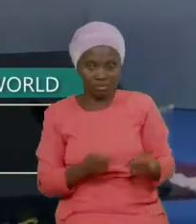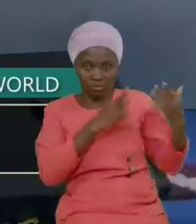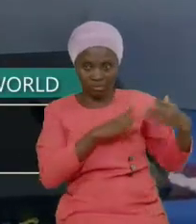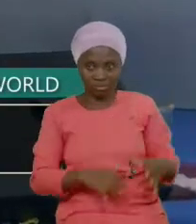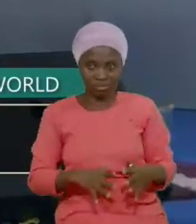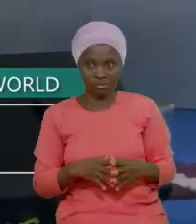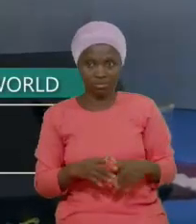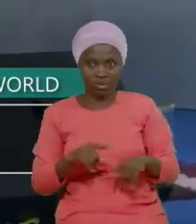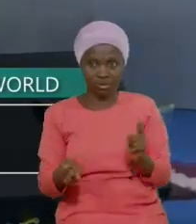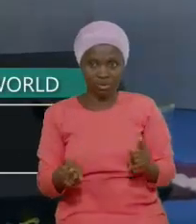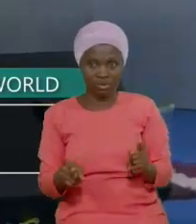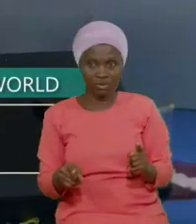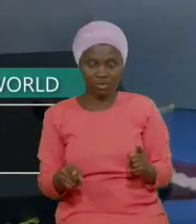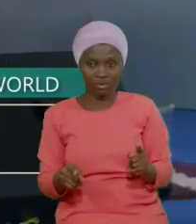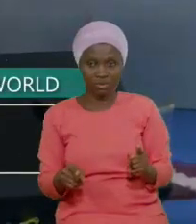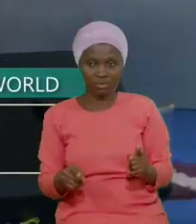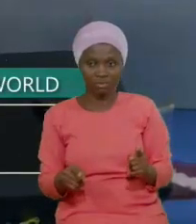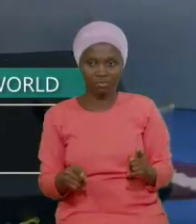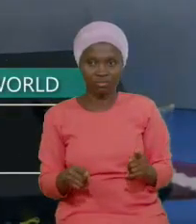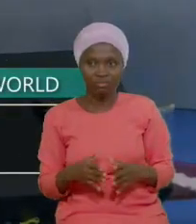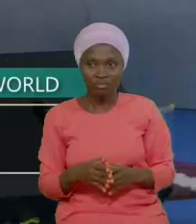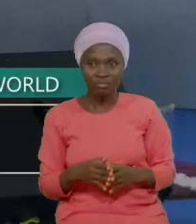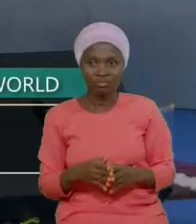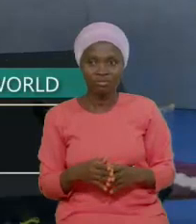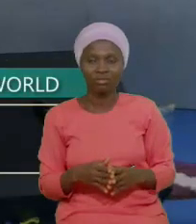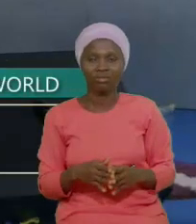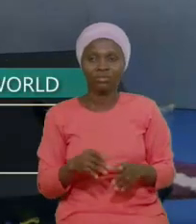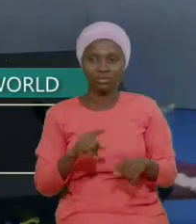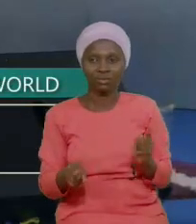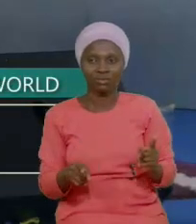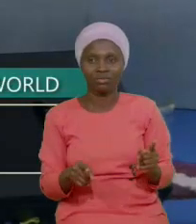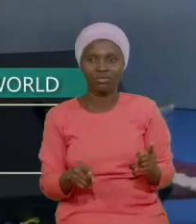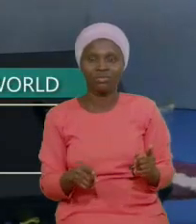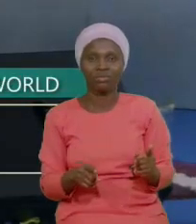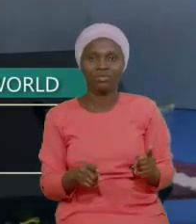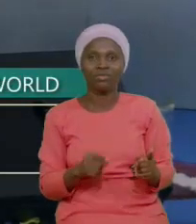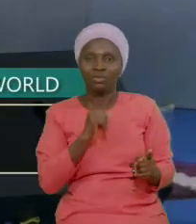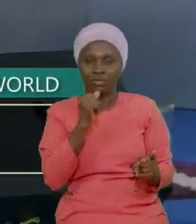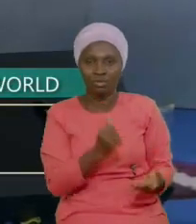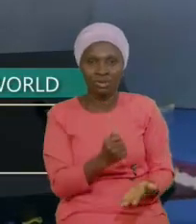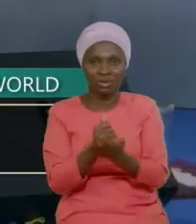But while helping him, he himself got to the shore.